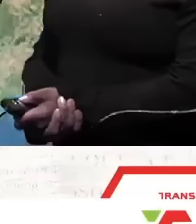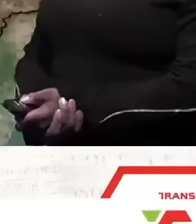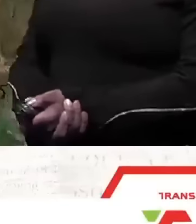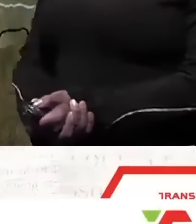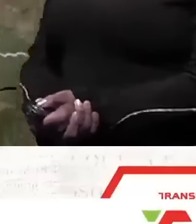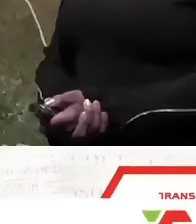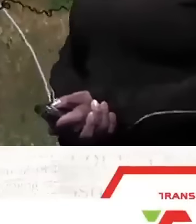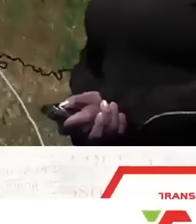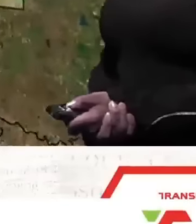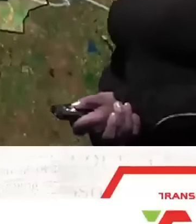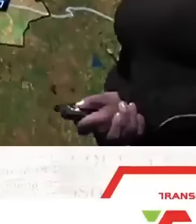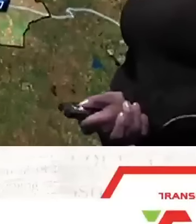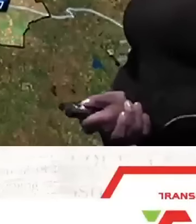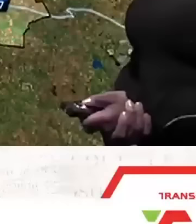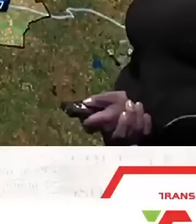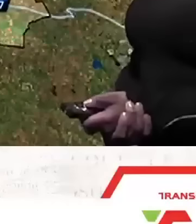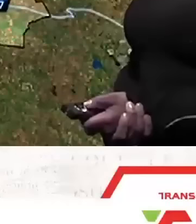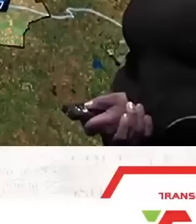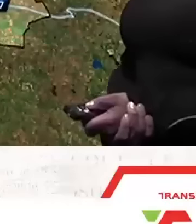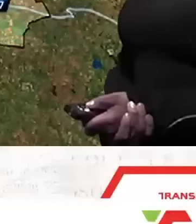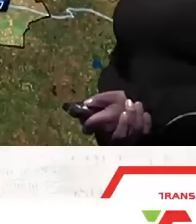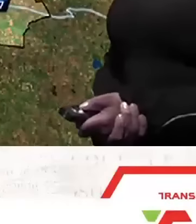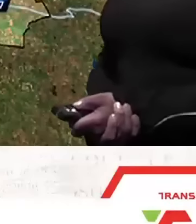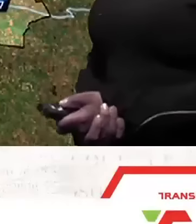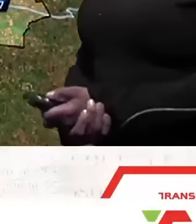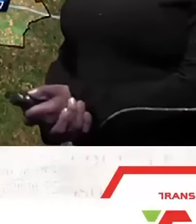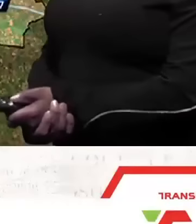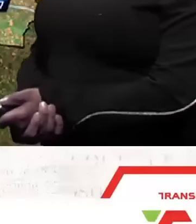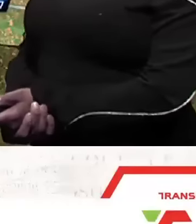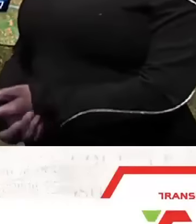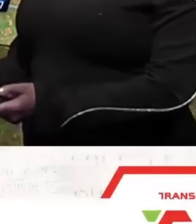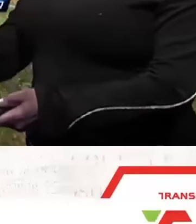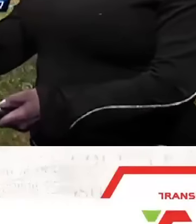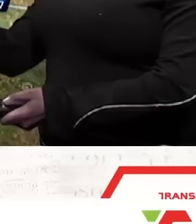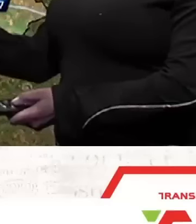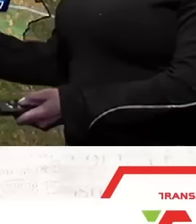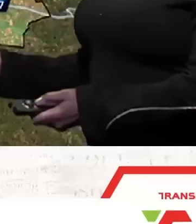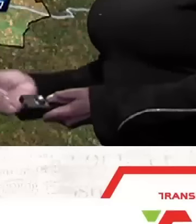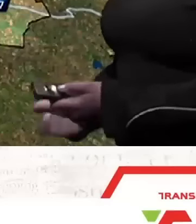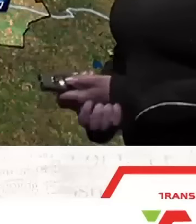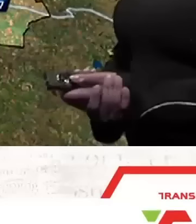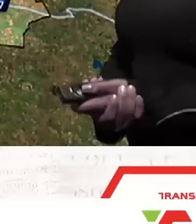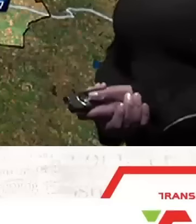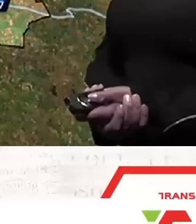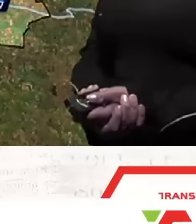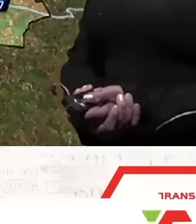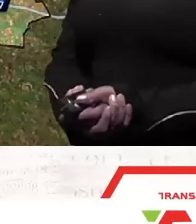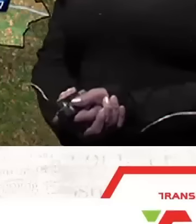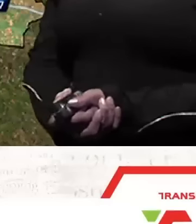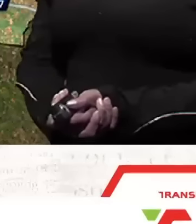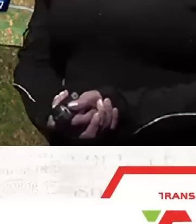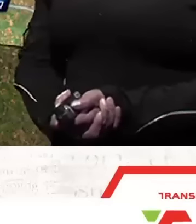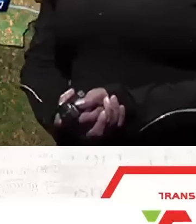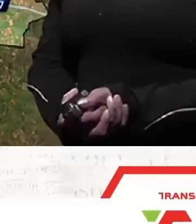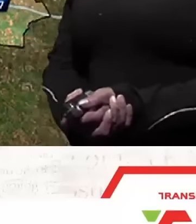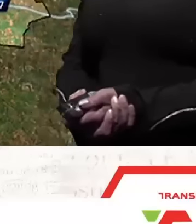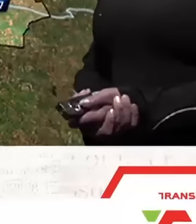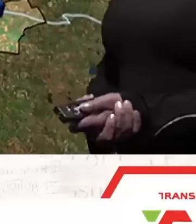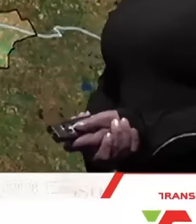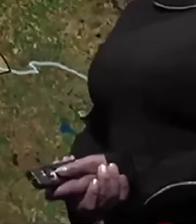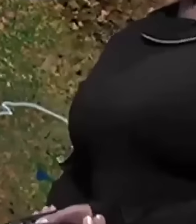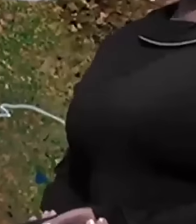ga lebella gona go provinceng ya rena go la Gauteng go la go sasa ga lebella jwale go Pretoria le Johannesburg Springs le gona go bonagala dikarolong tša naga go tla bone le